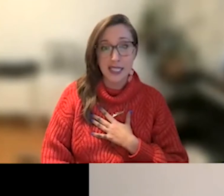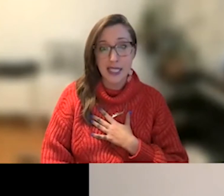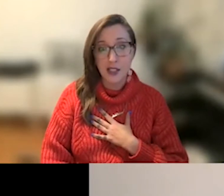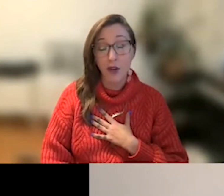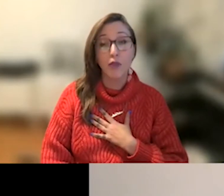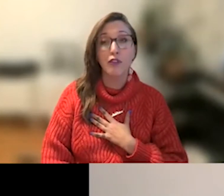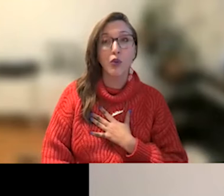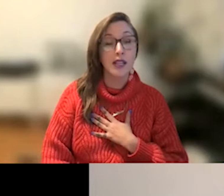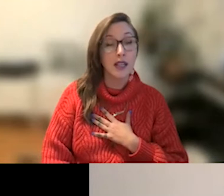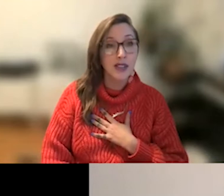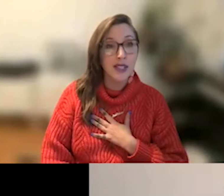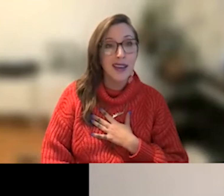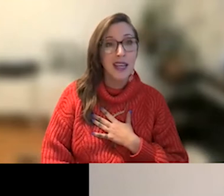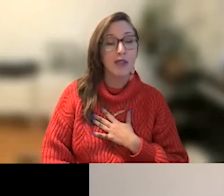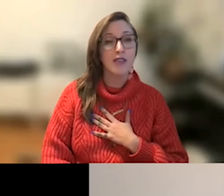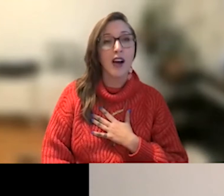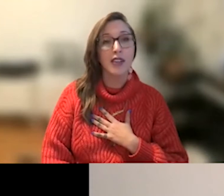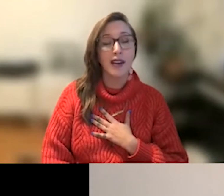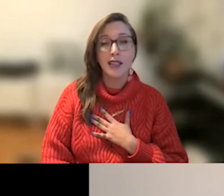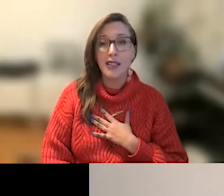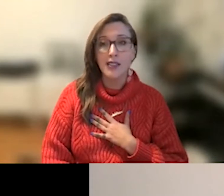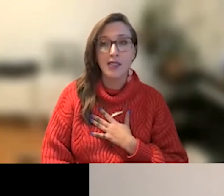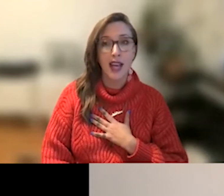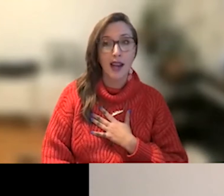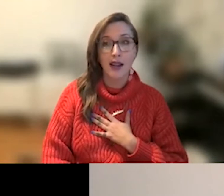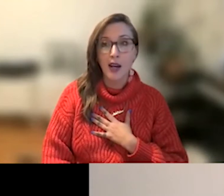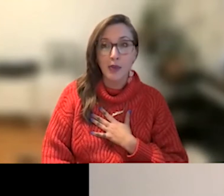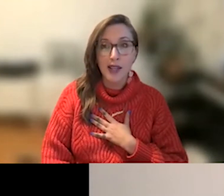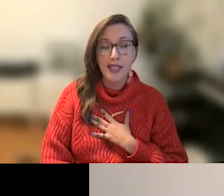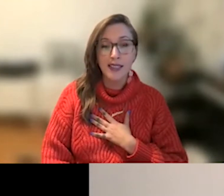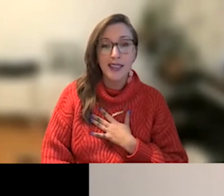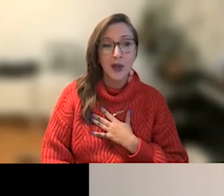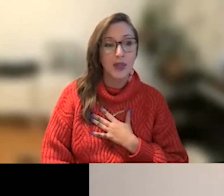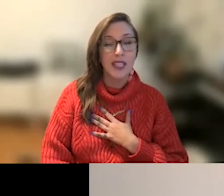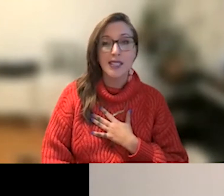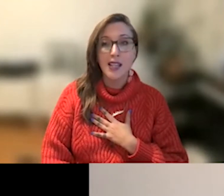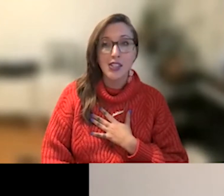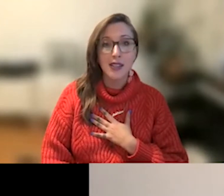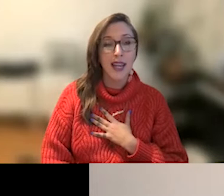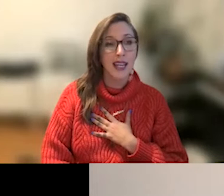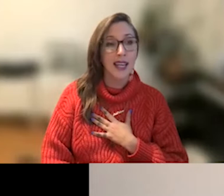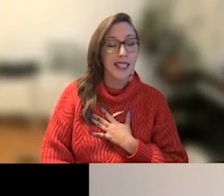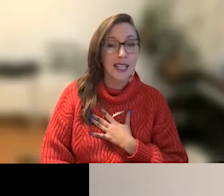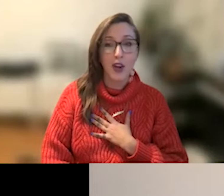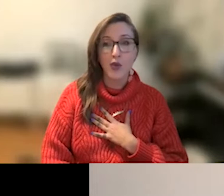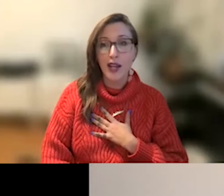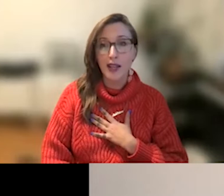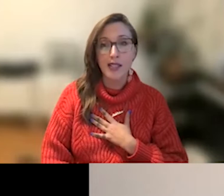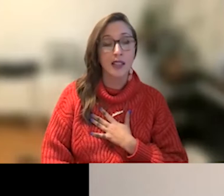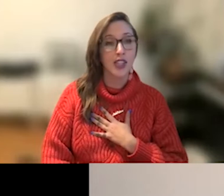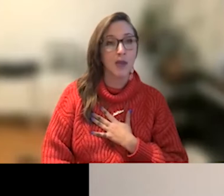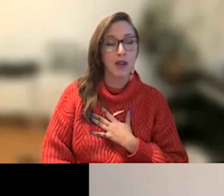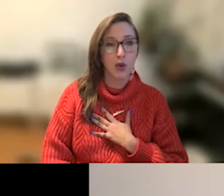in existence for over 40 years. It was founded on the heels of the Attica uprising with the intention and idea that